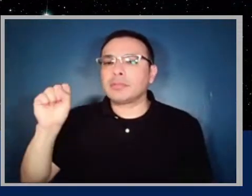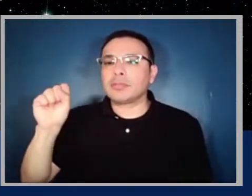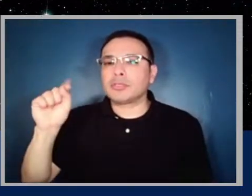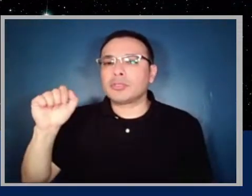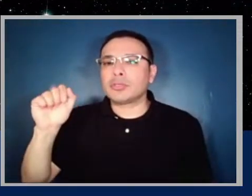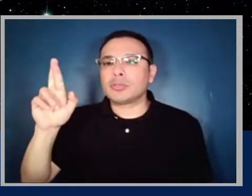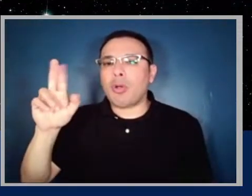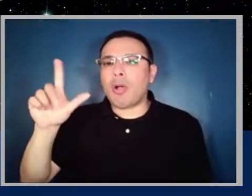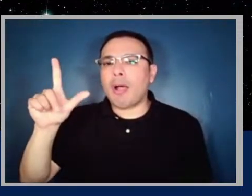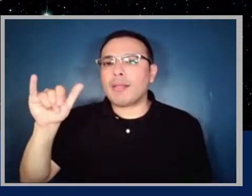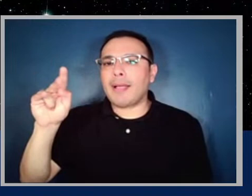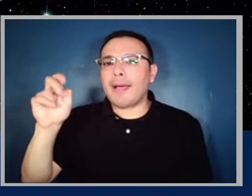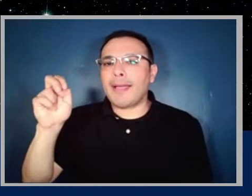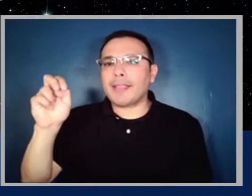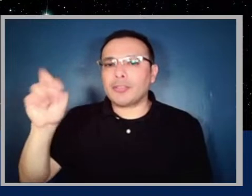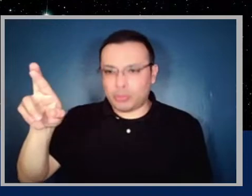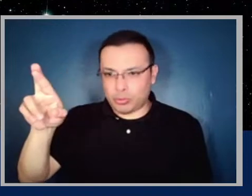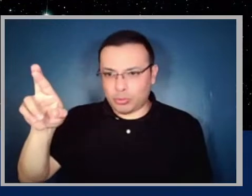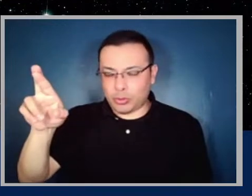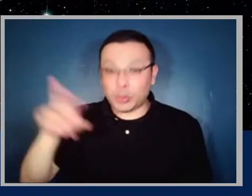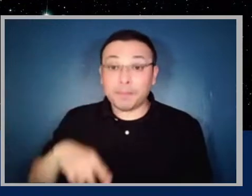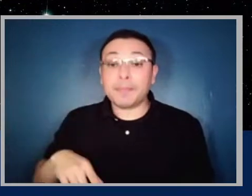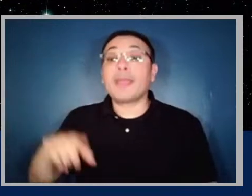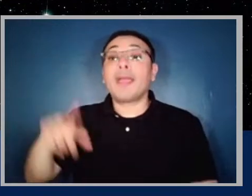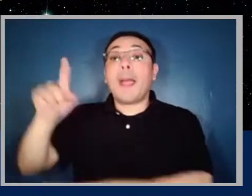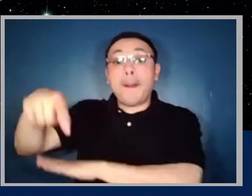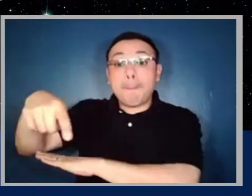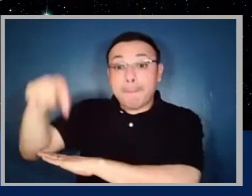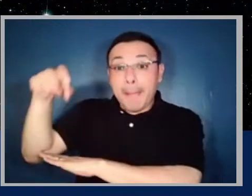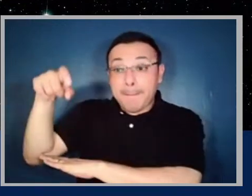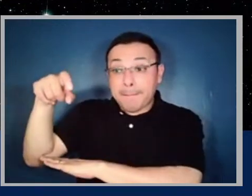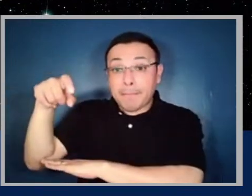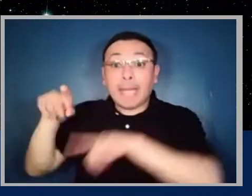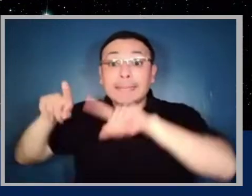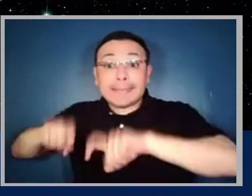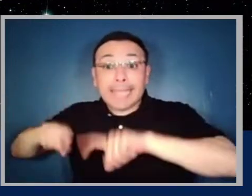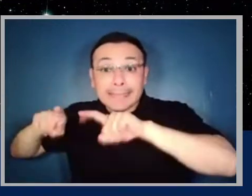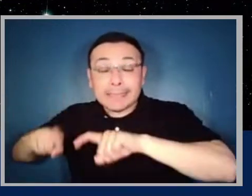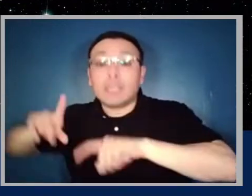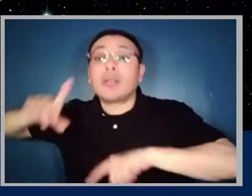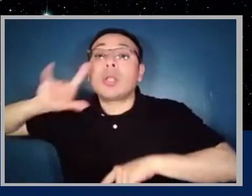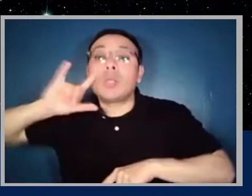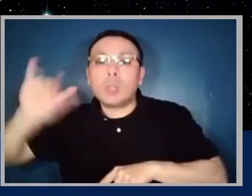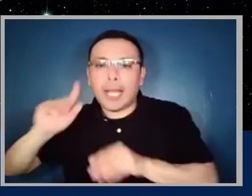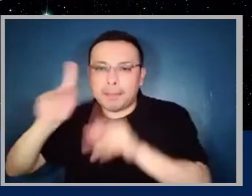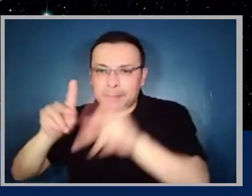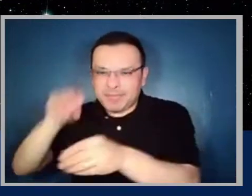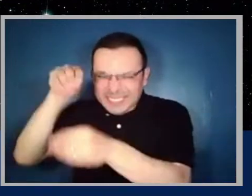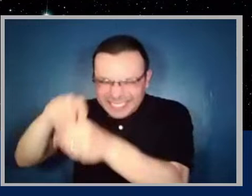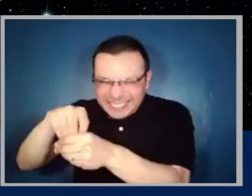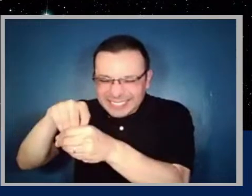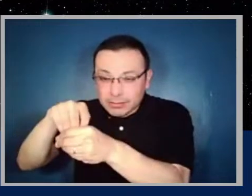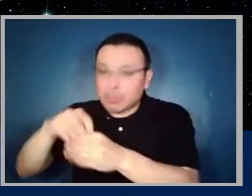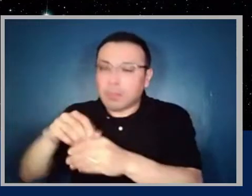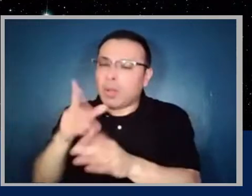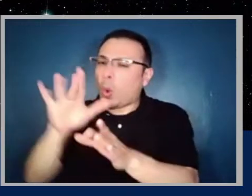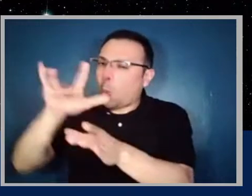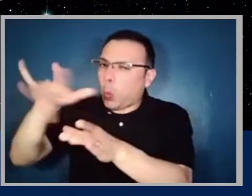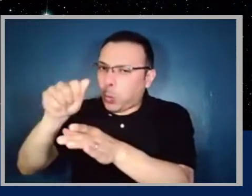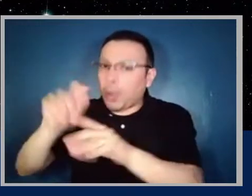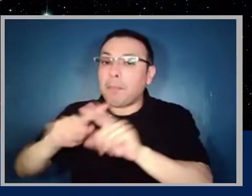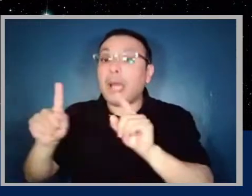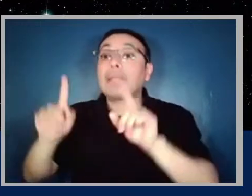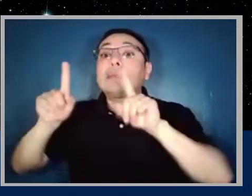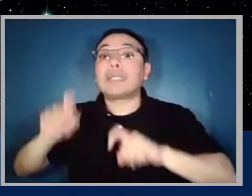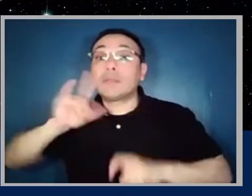recovery operations as if there were crew in there, but there were not. This will be their first crewed test. So that capsule